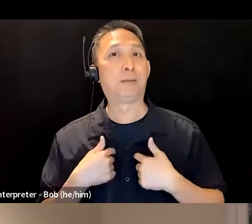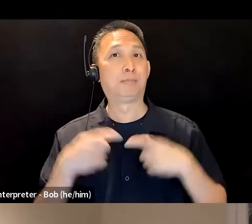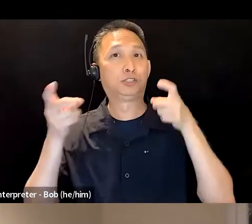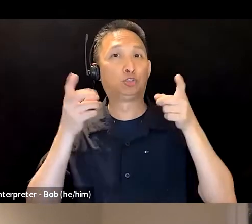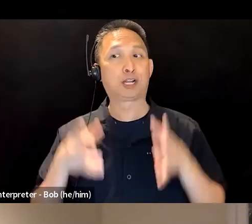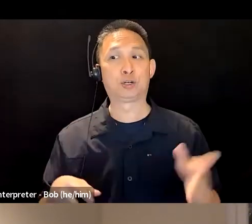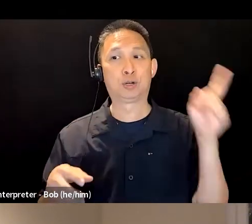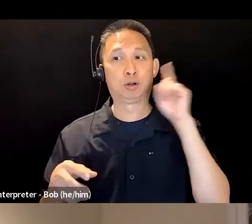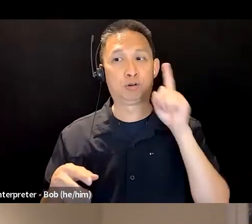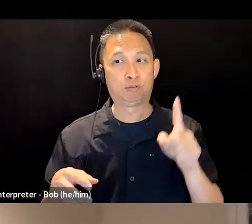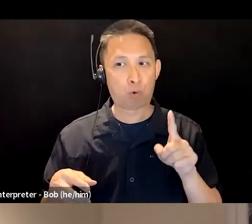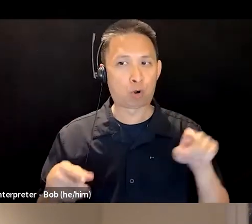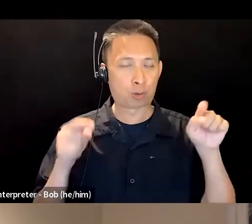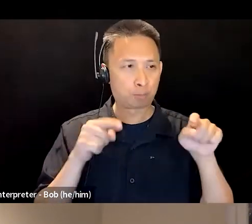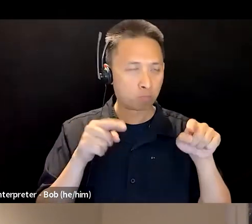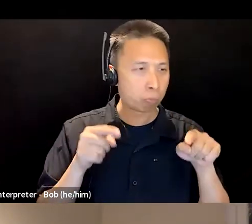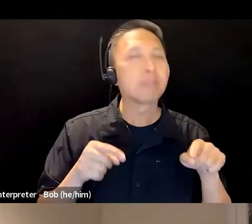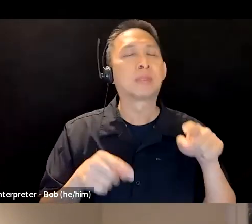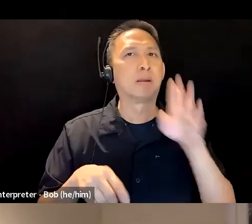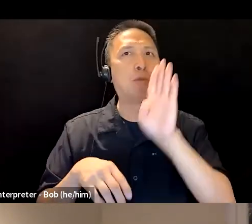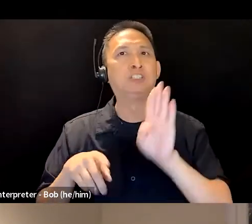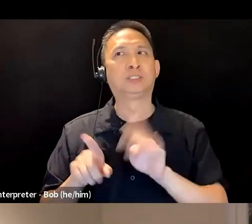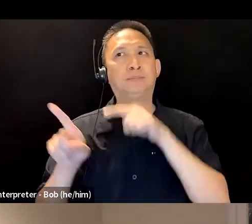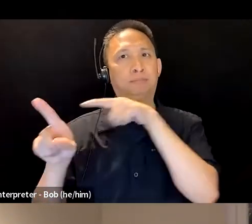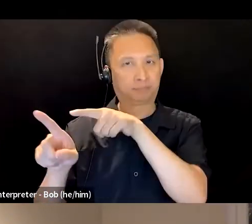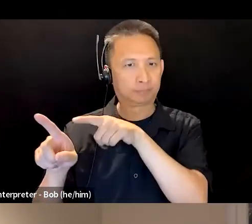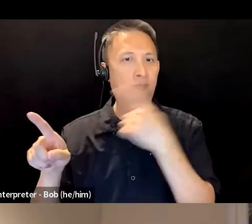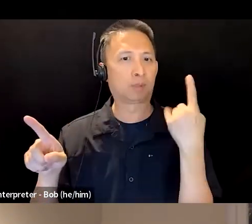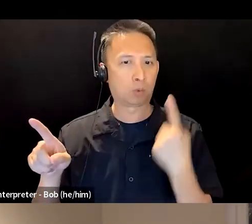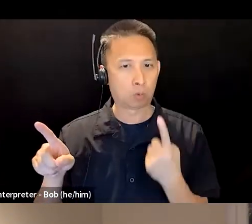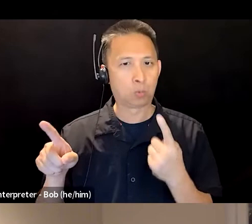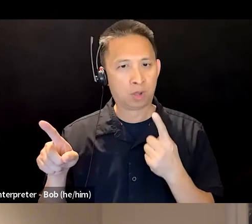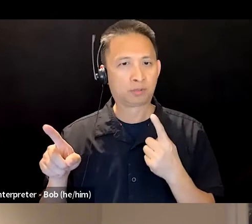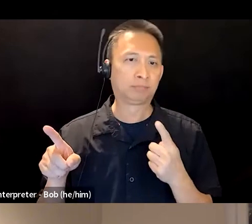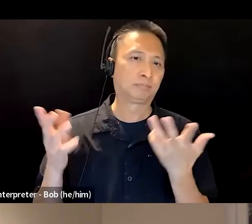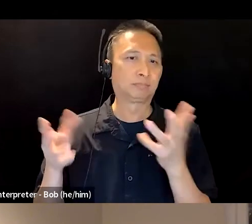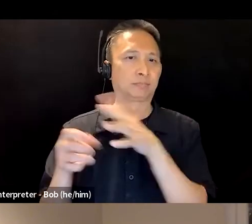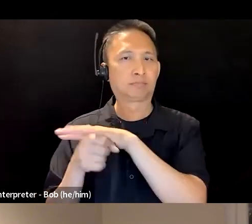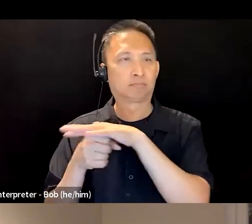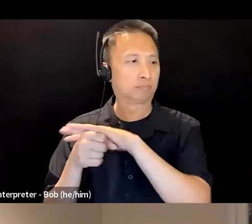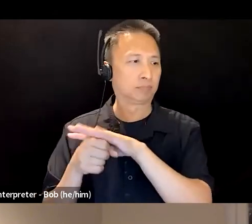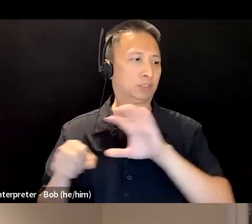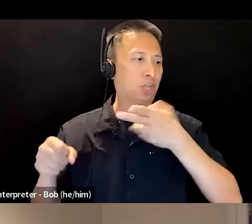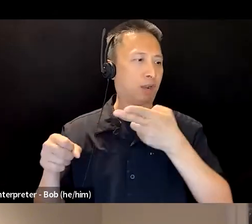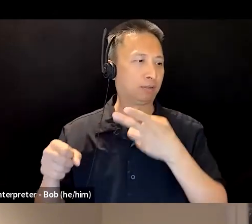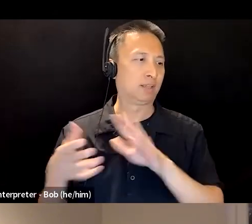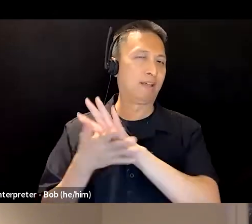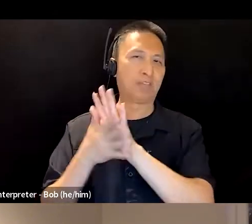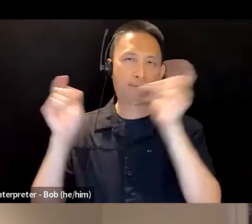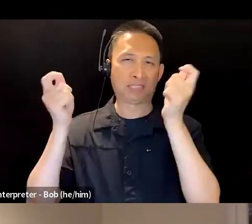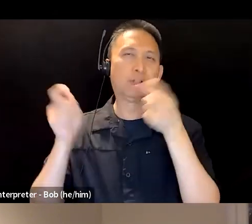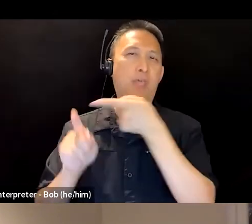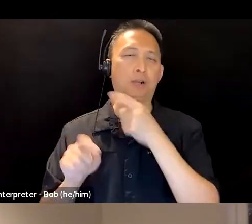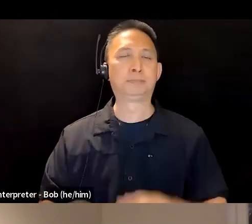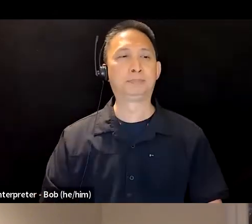the Cinefest Latino Boston, which is a Latino film festival based out of Boston. Wonderful. So I